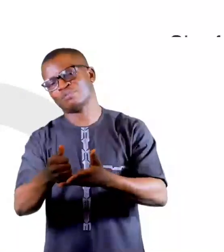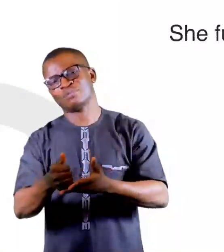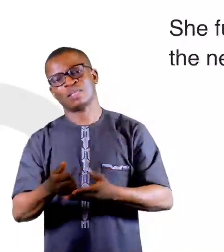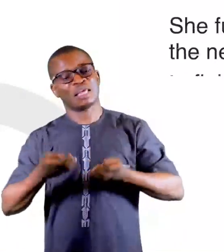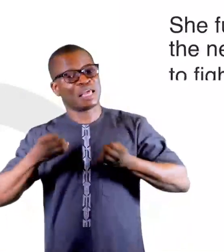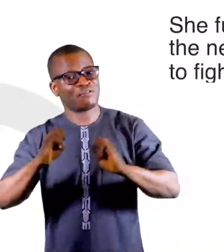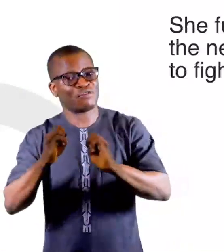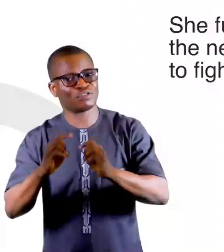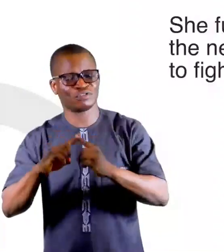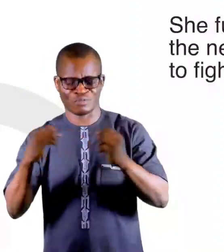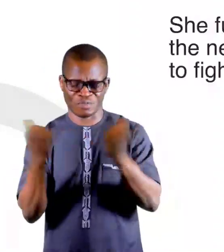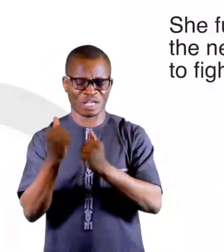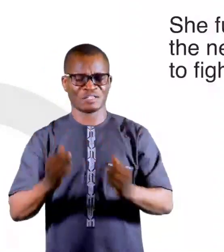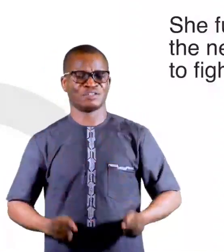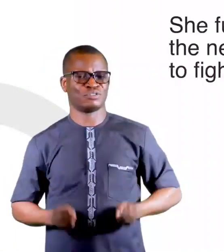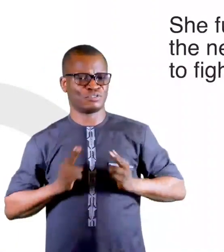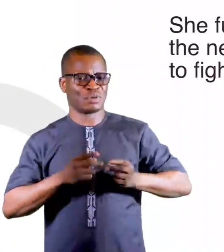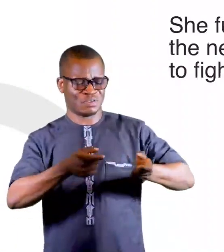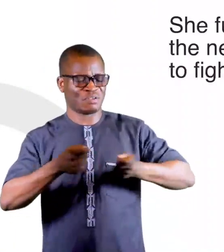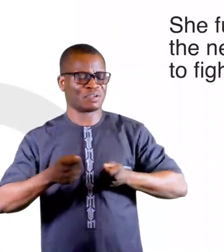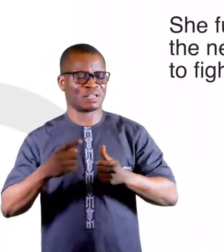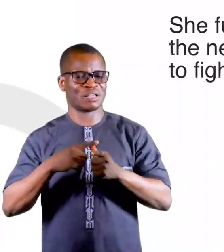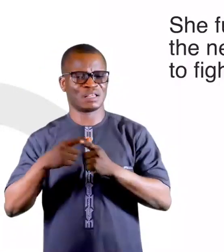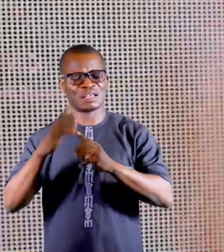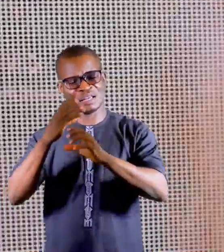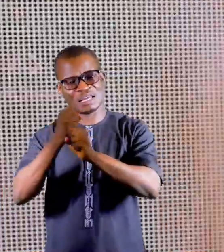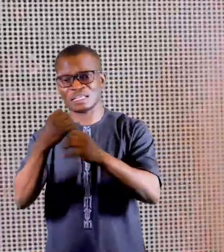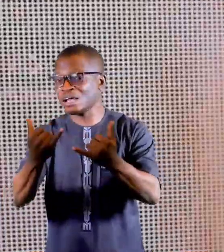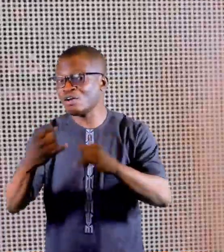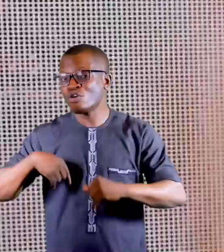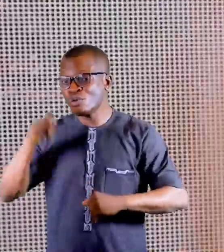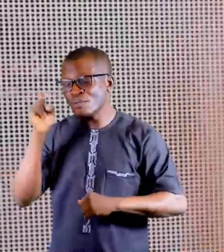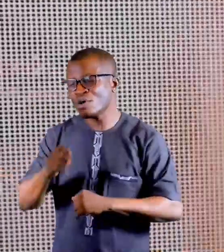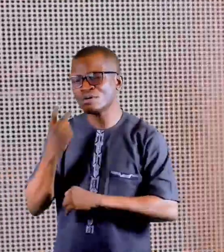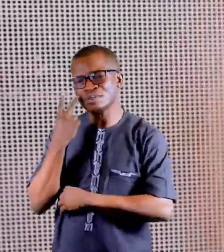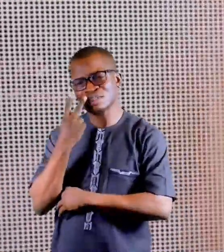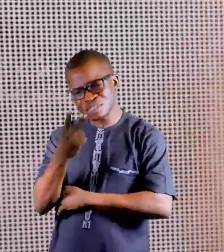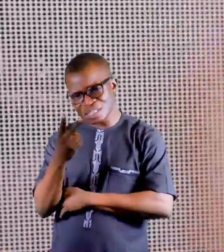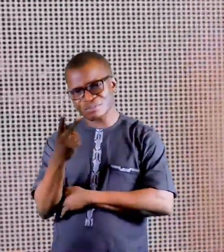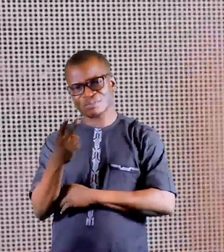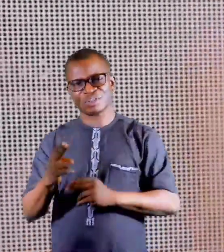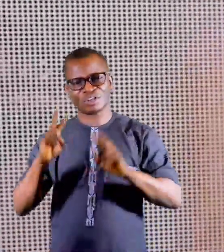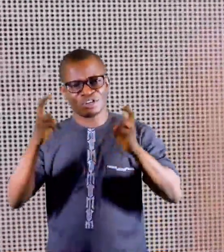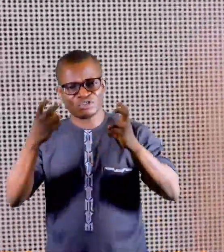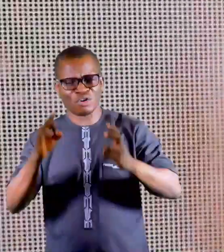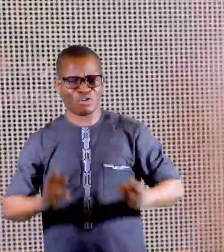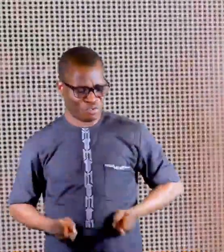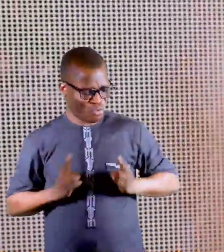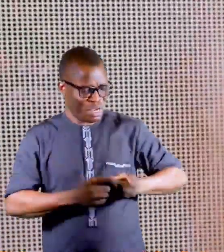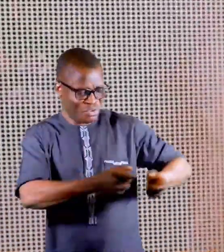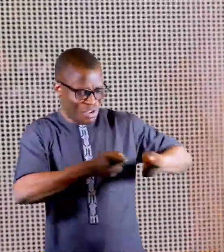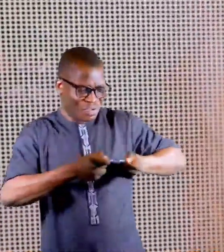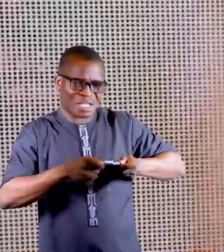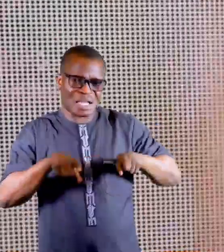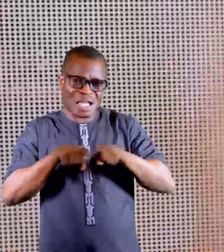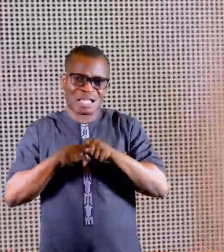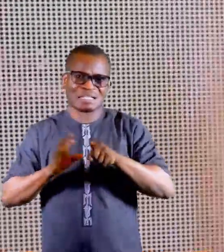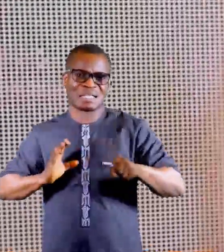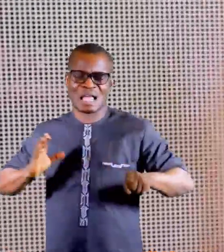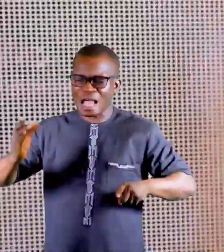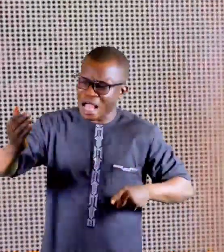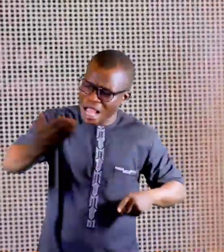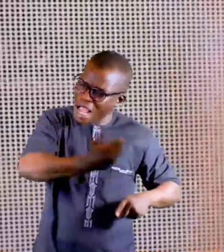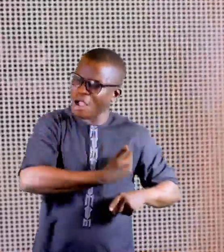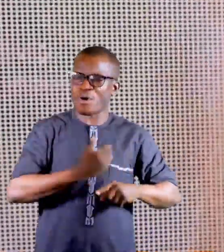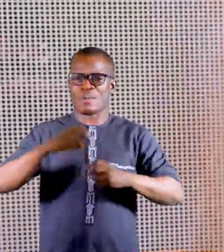need for concerted efforts to fight human trafficking. We need to begin to see the issue of human trafficking as our